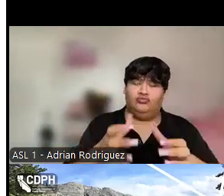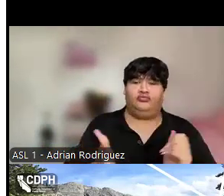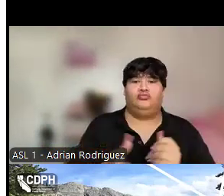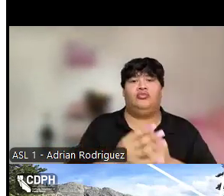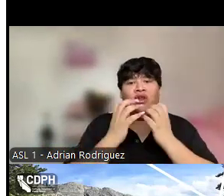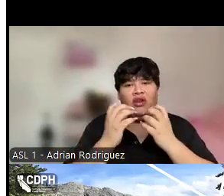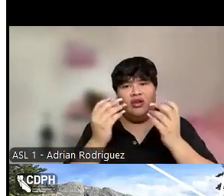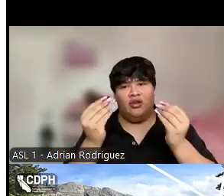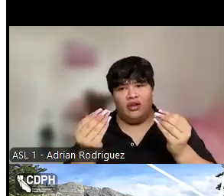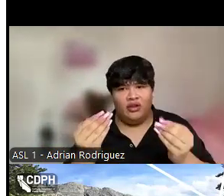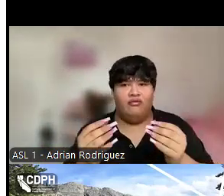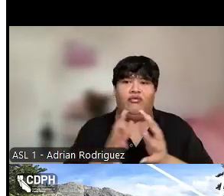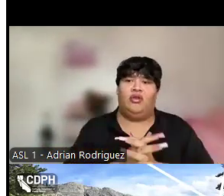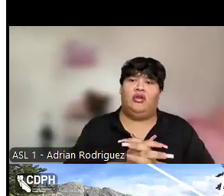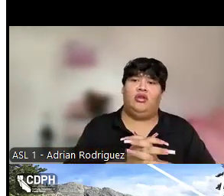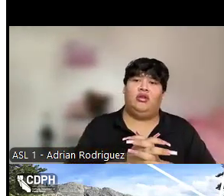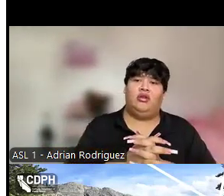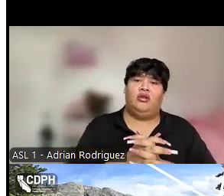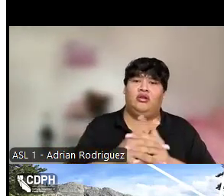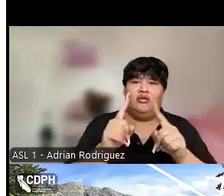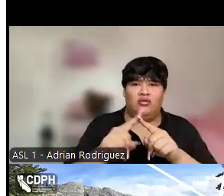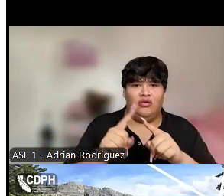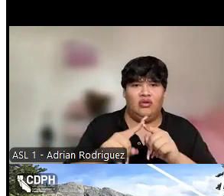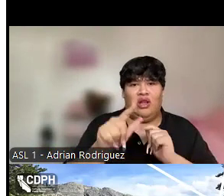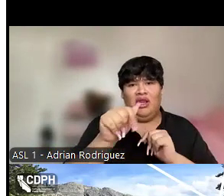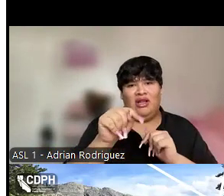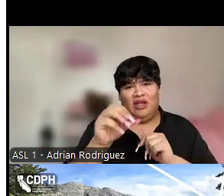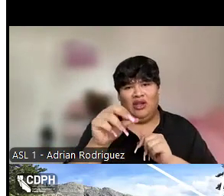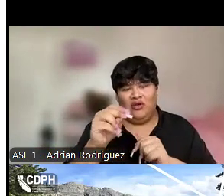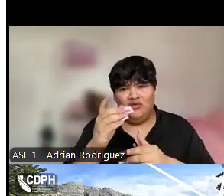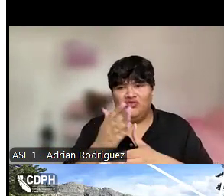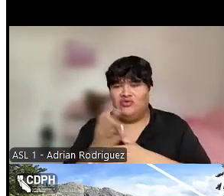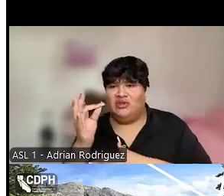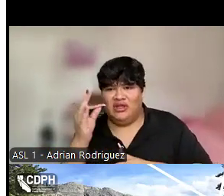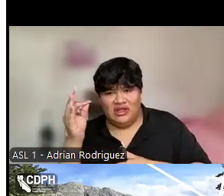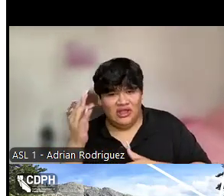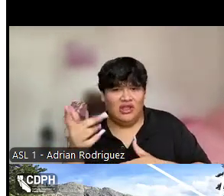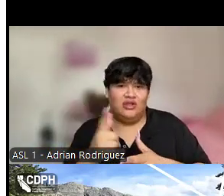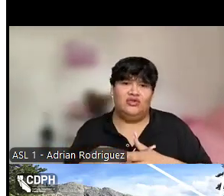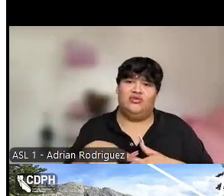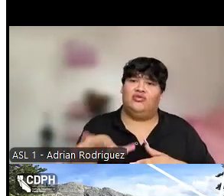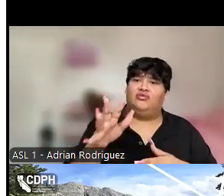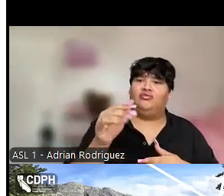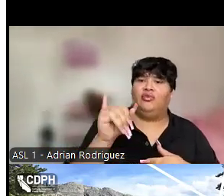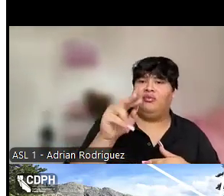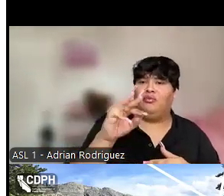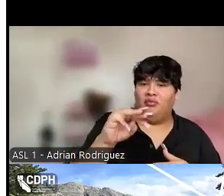caregiving, in populations ranging from Latinos to American Indians to refugees and